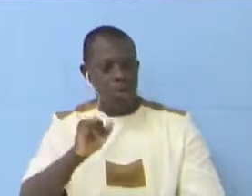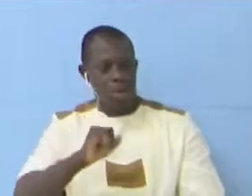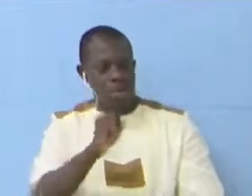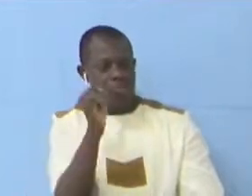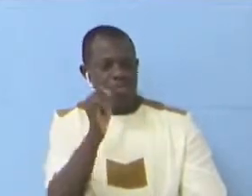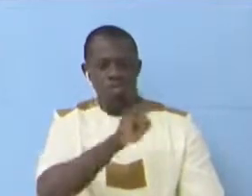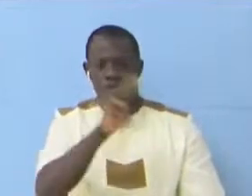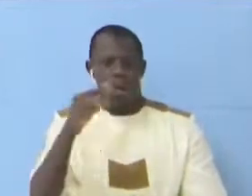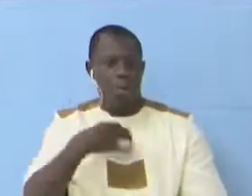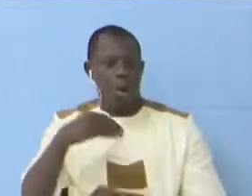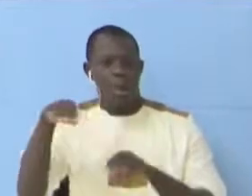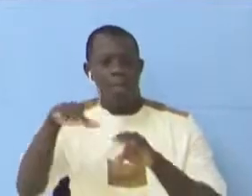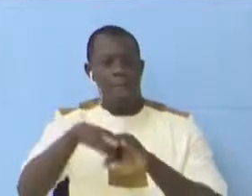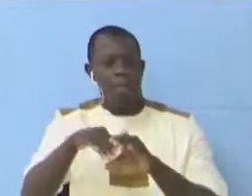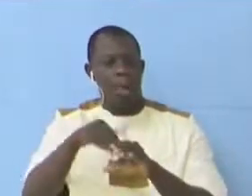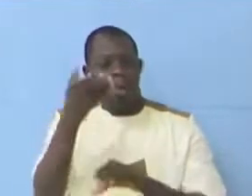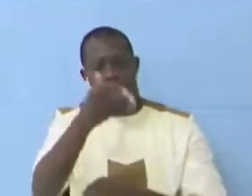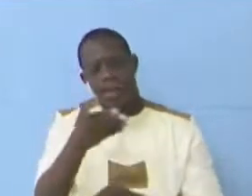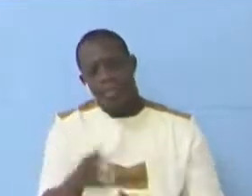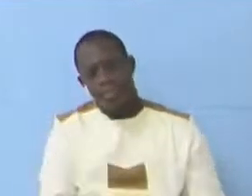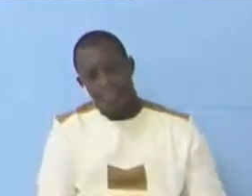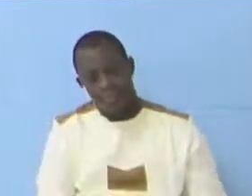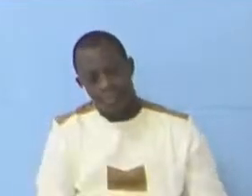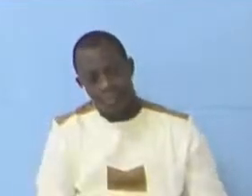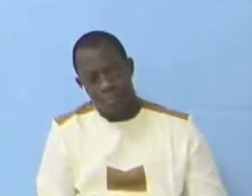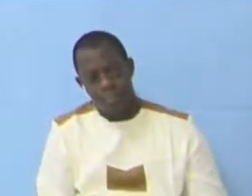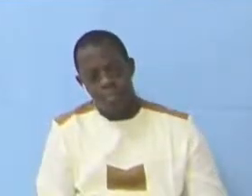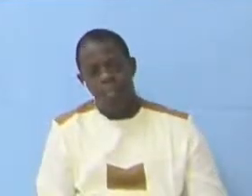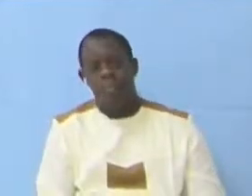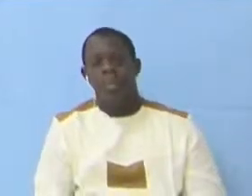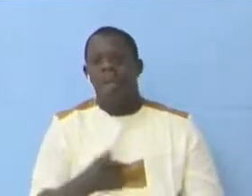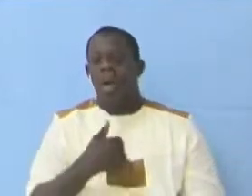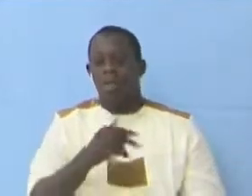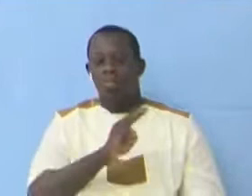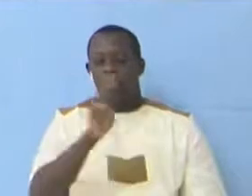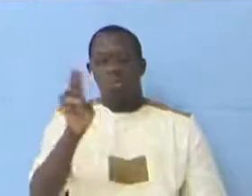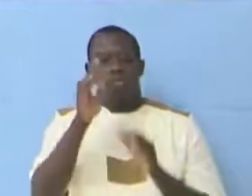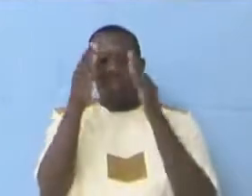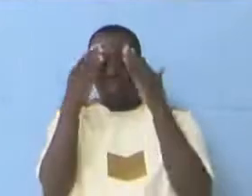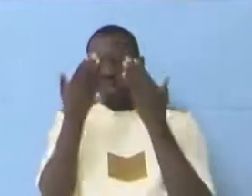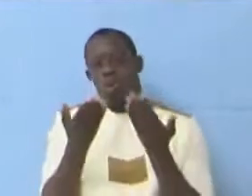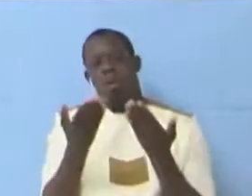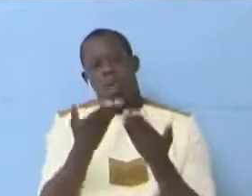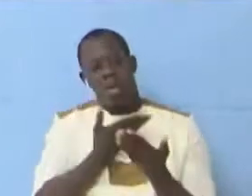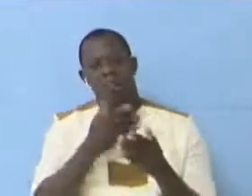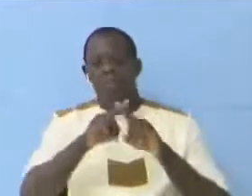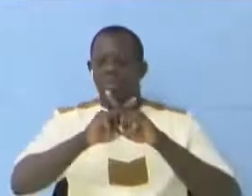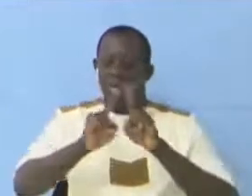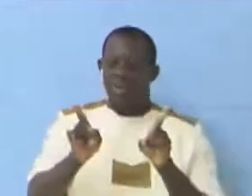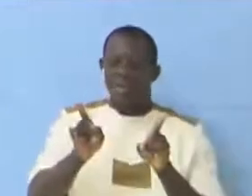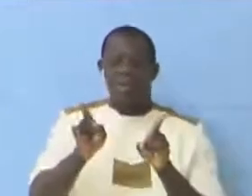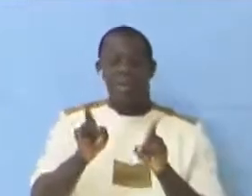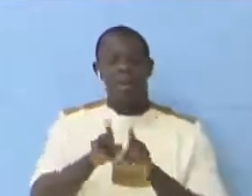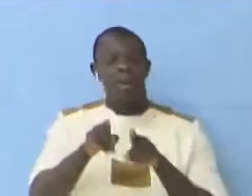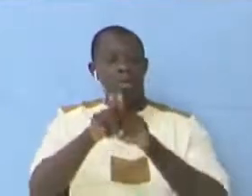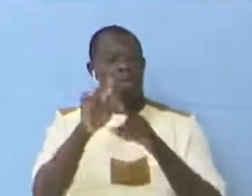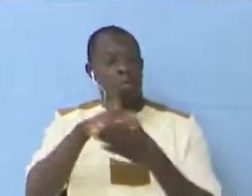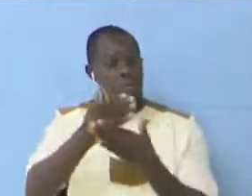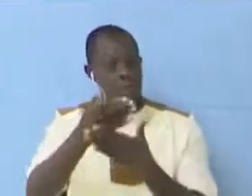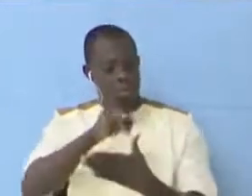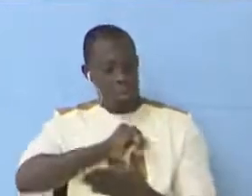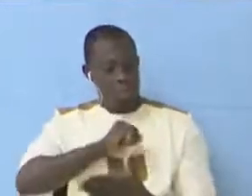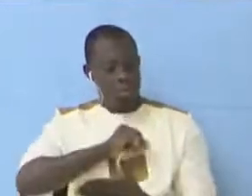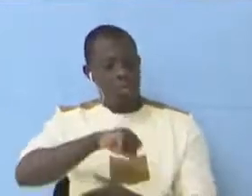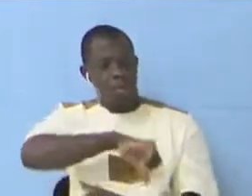ku mel ni ki Fodebari moom bañoon na. pour teew. I didn't know there was a difference between him and the Director General. waaye